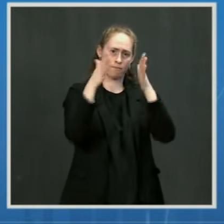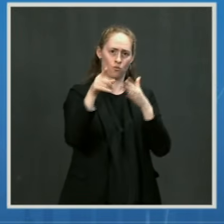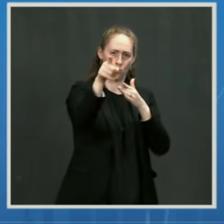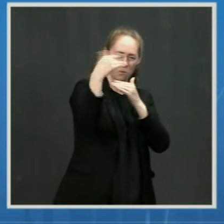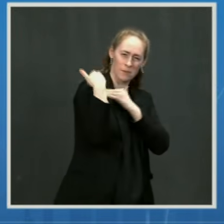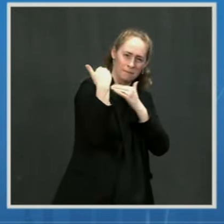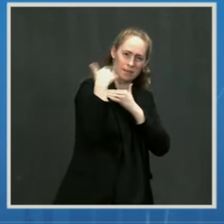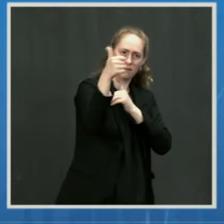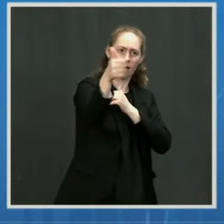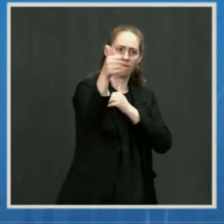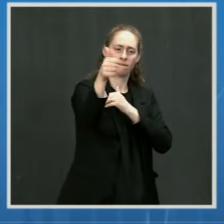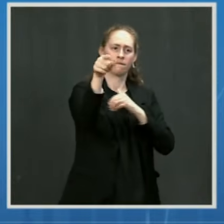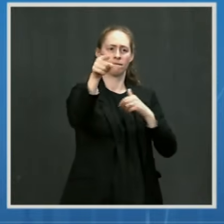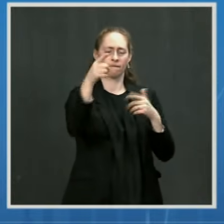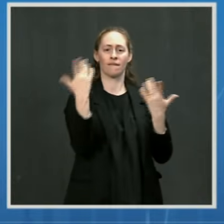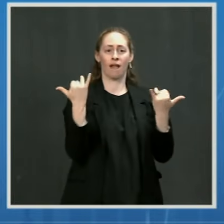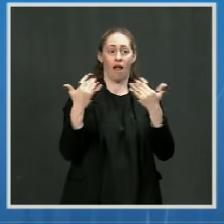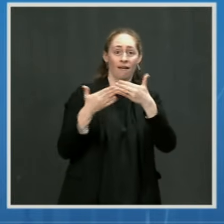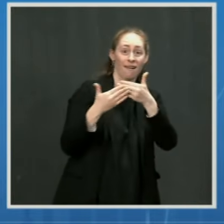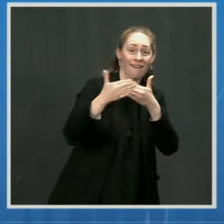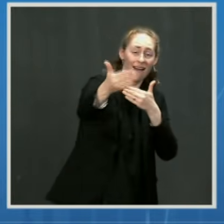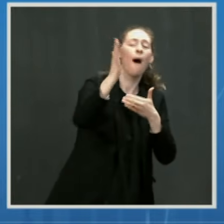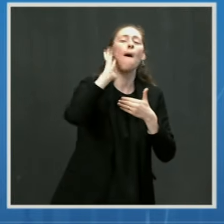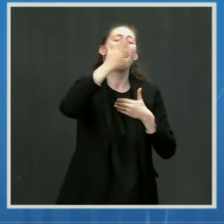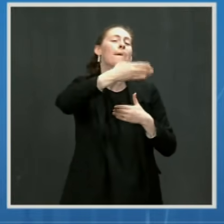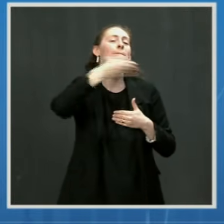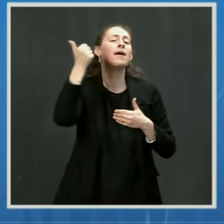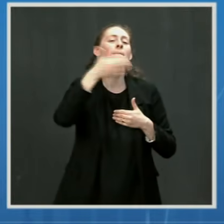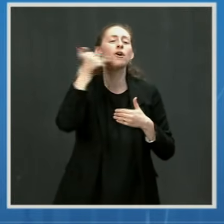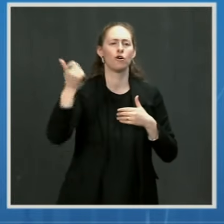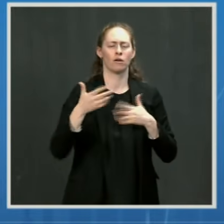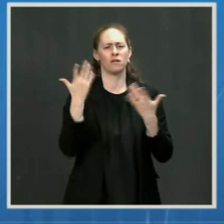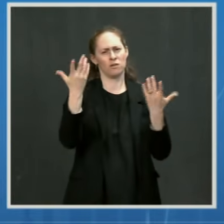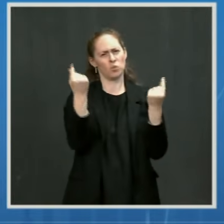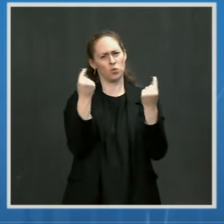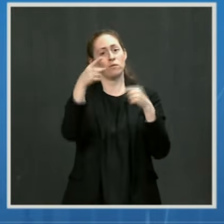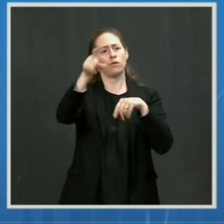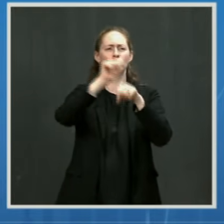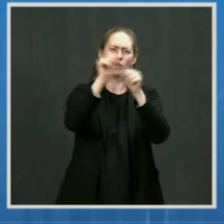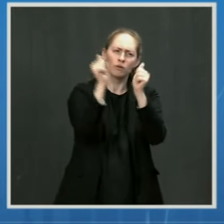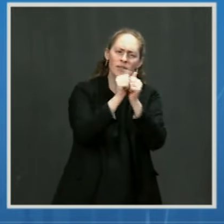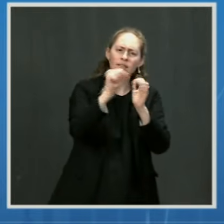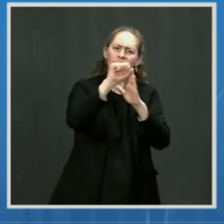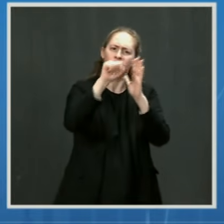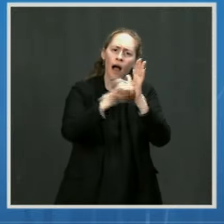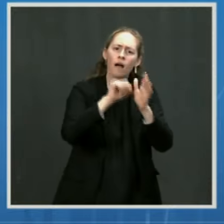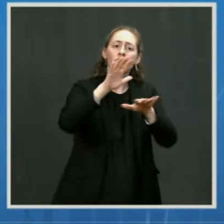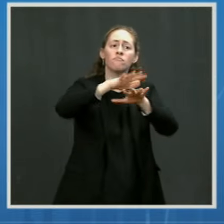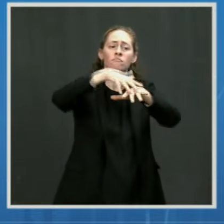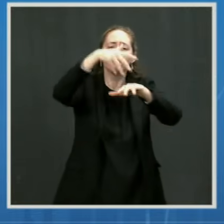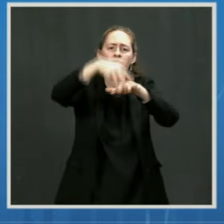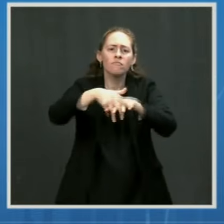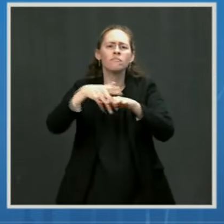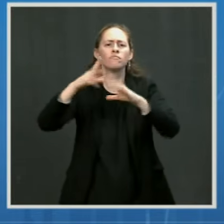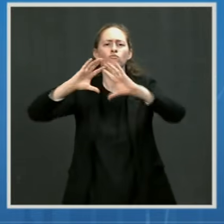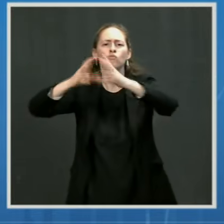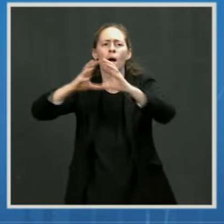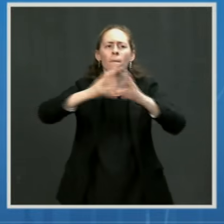days are ahead. We are working with states, tribes, and territories to accelerate the number of shots in arms we're